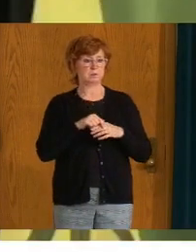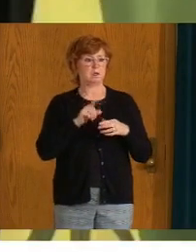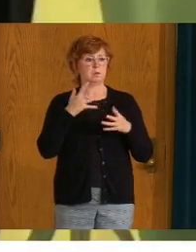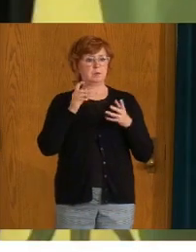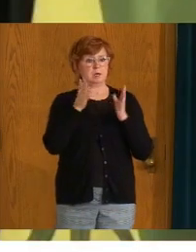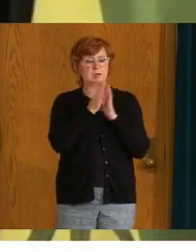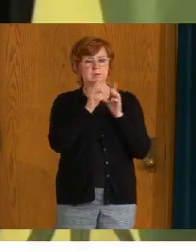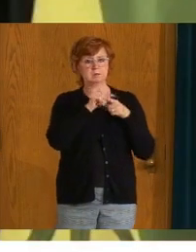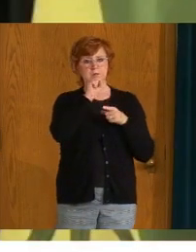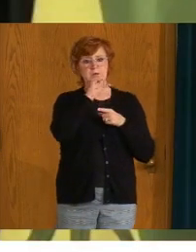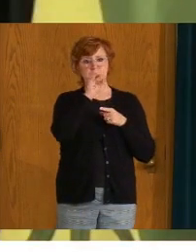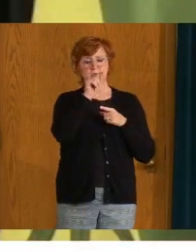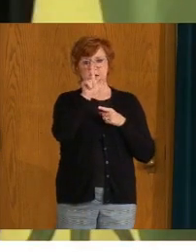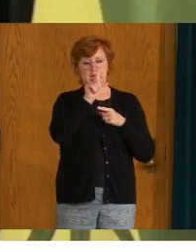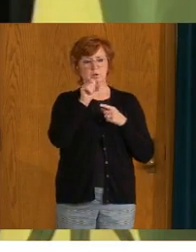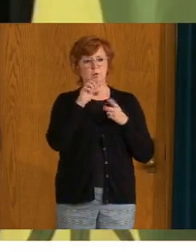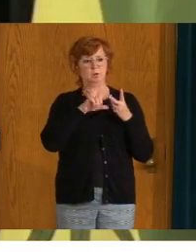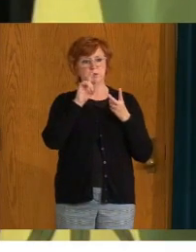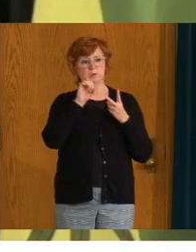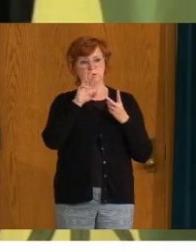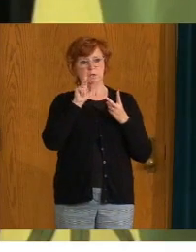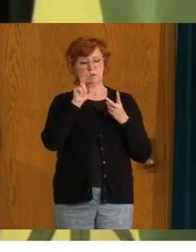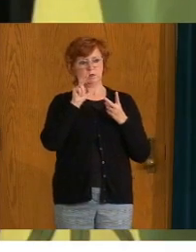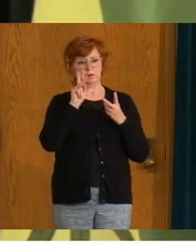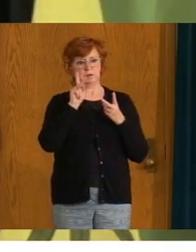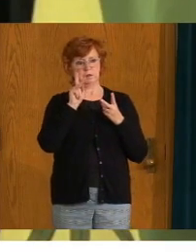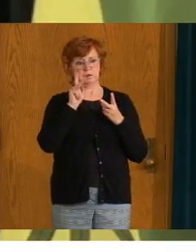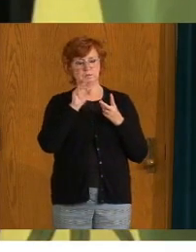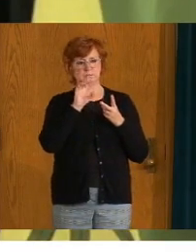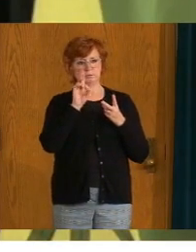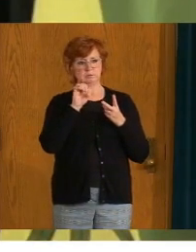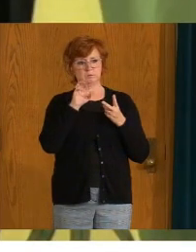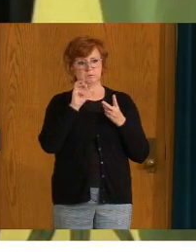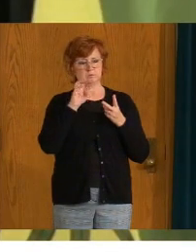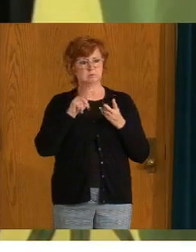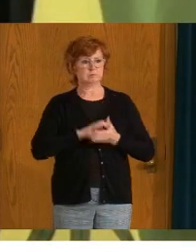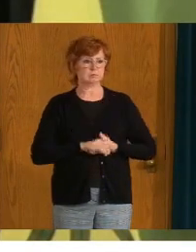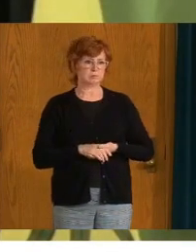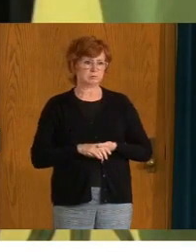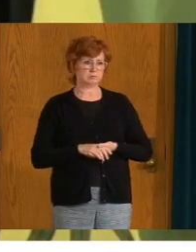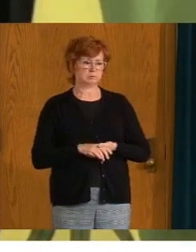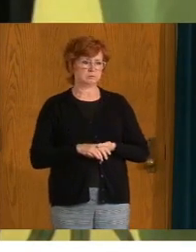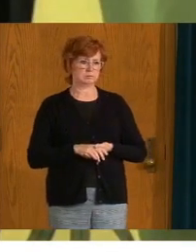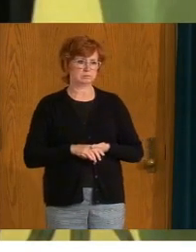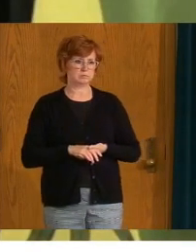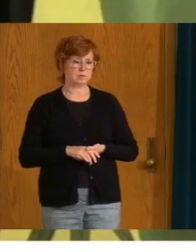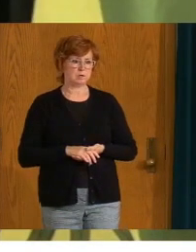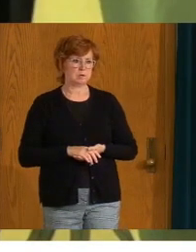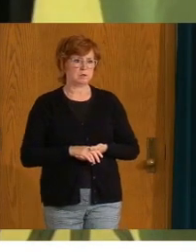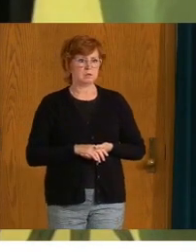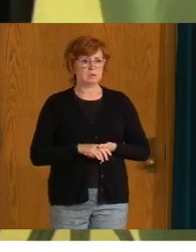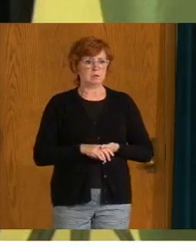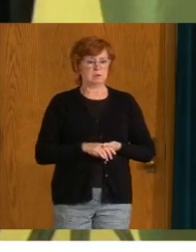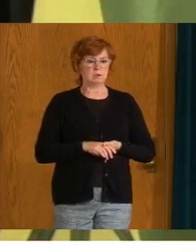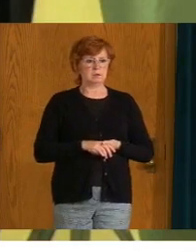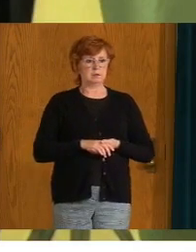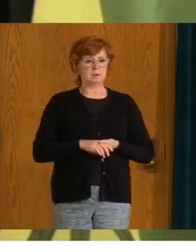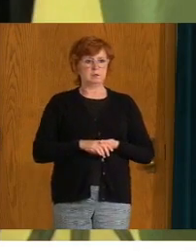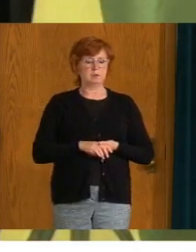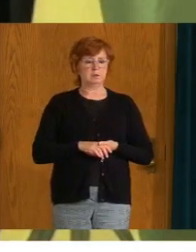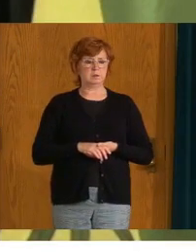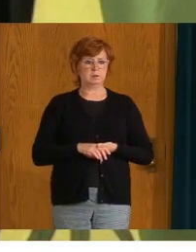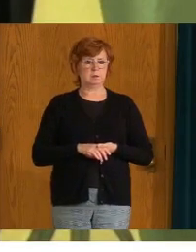Derek. What's kind of the logistics that are going to go into this first dose surge, and how big of an